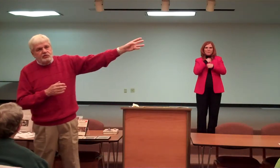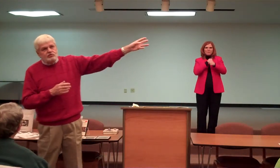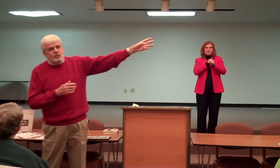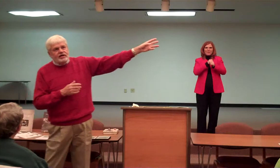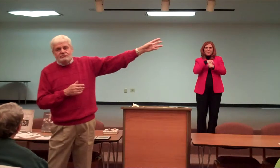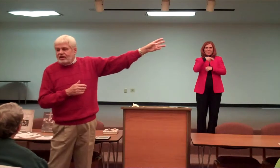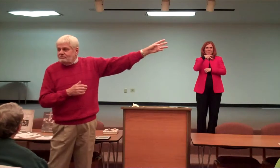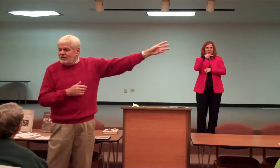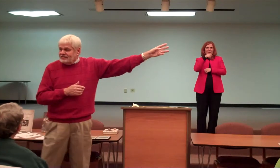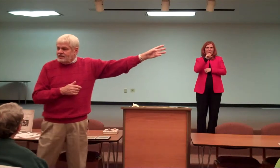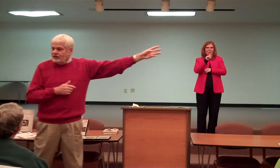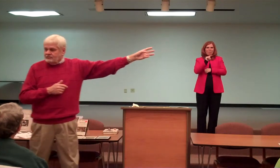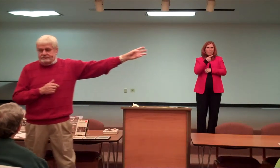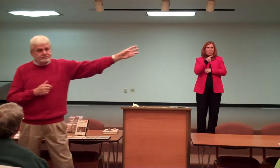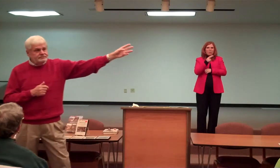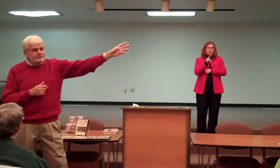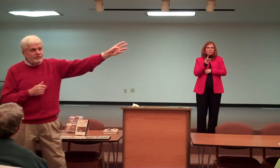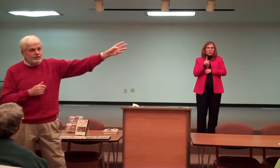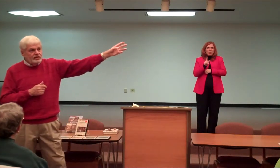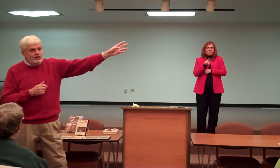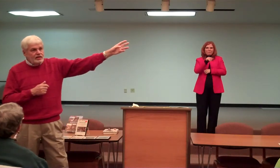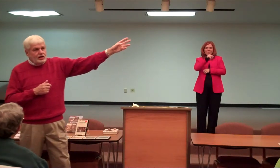Another Volkswagen made in Mexico.